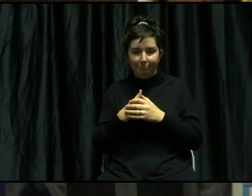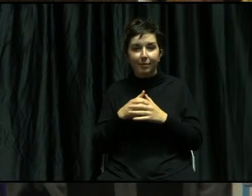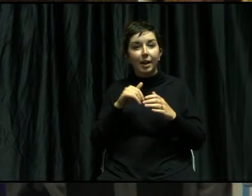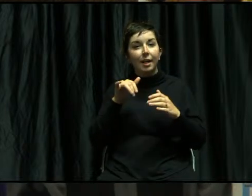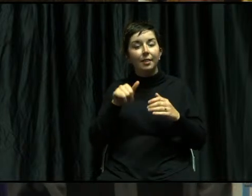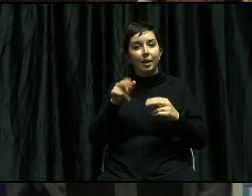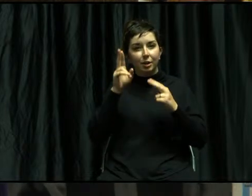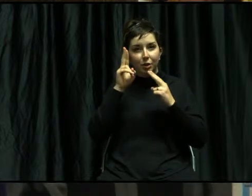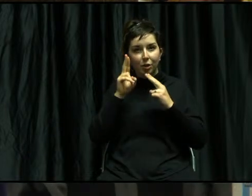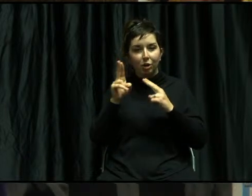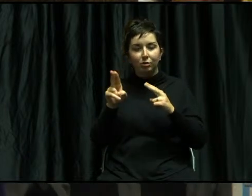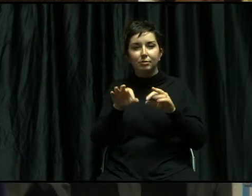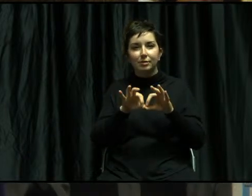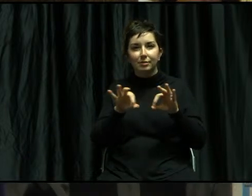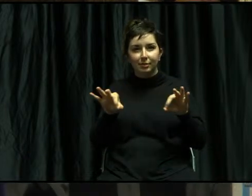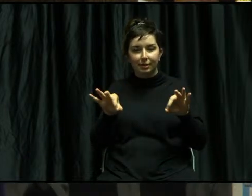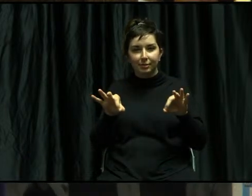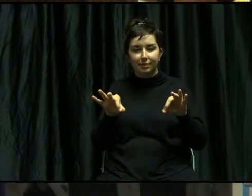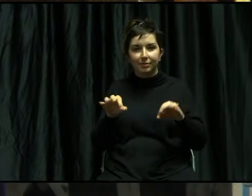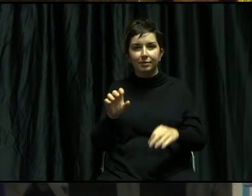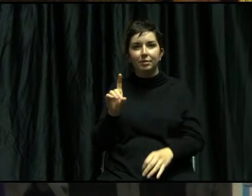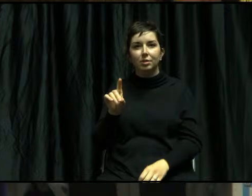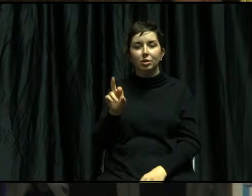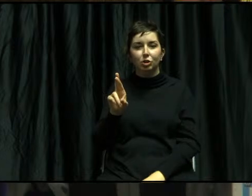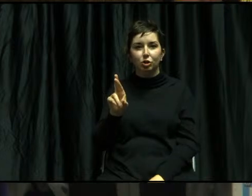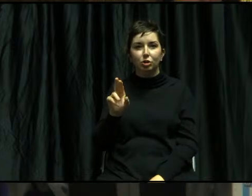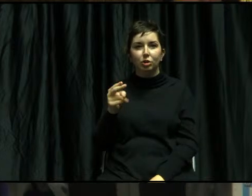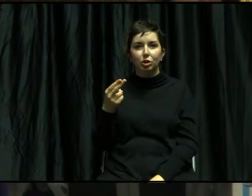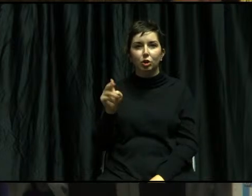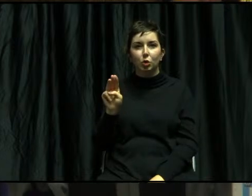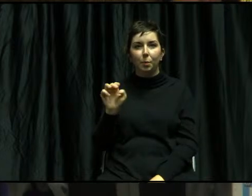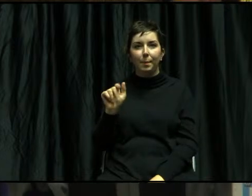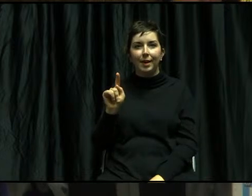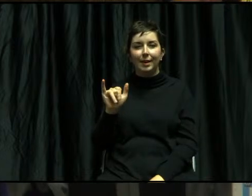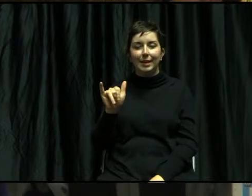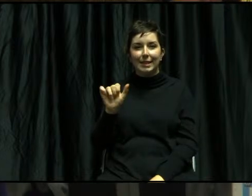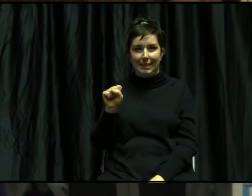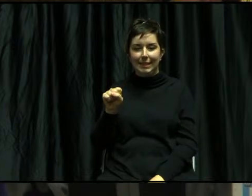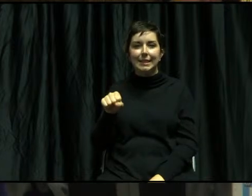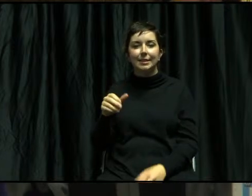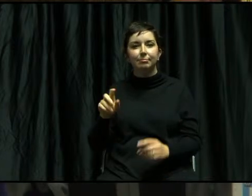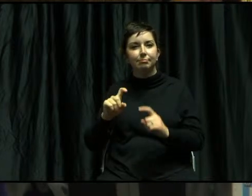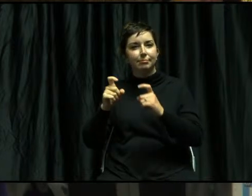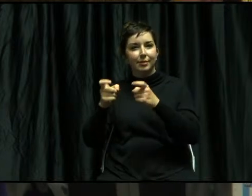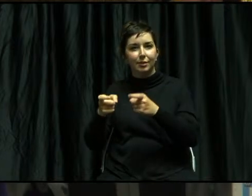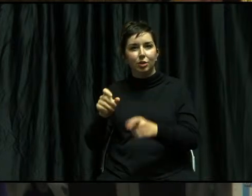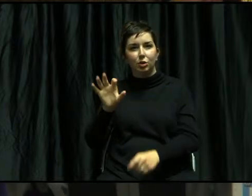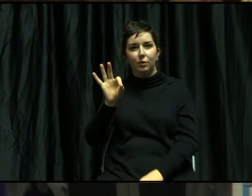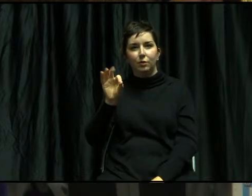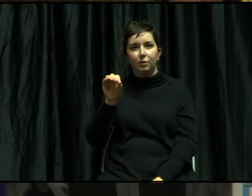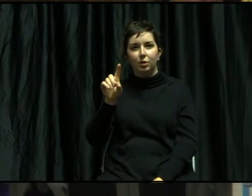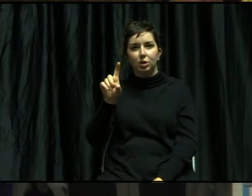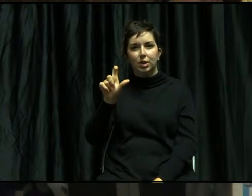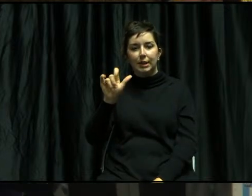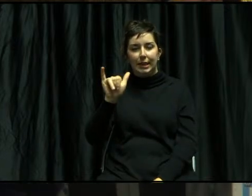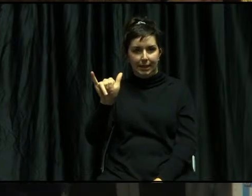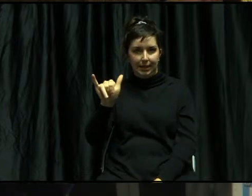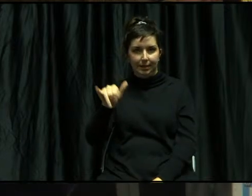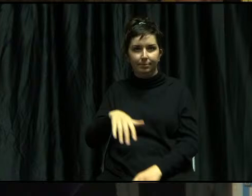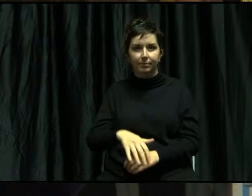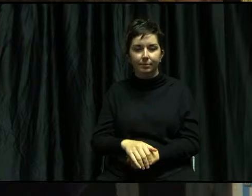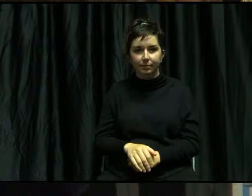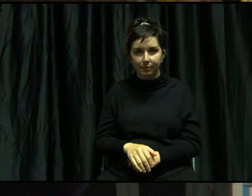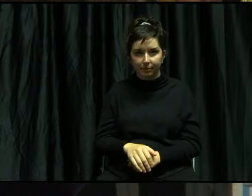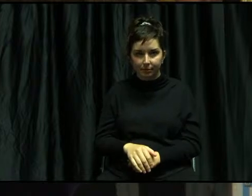of Doctor of Humanities be conferred upon Cecilia Foxley. Will Carla Bergeson, member of the Board of Trustees, and Norm